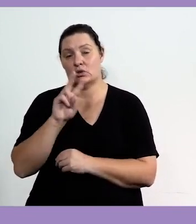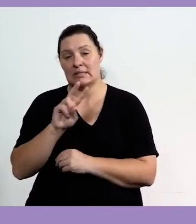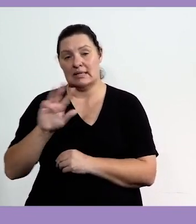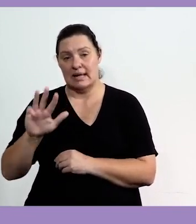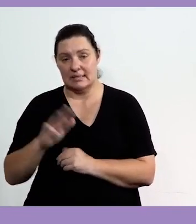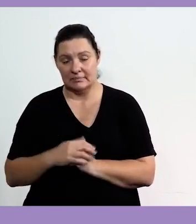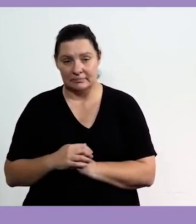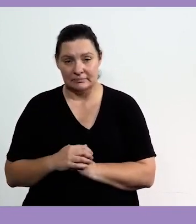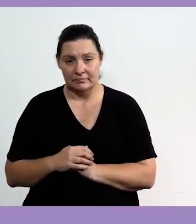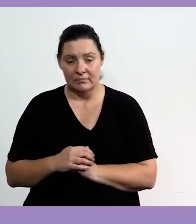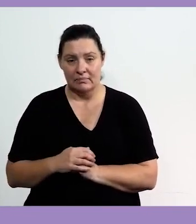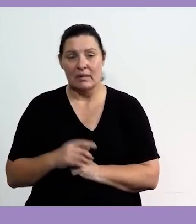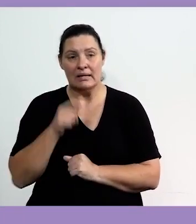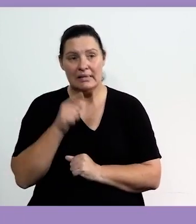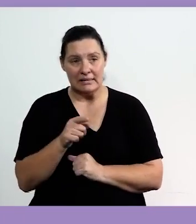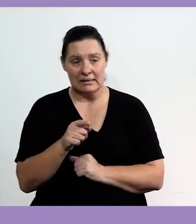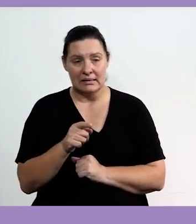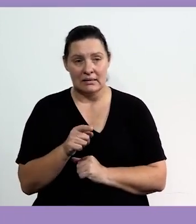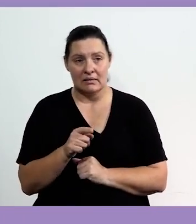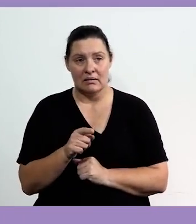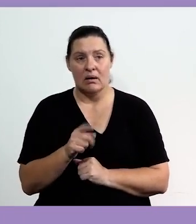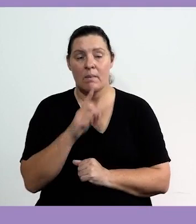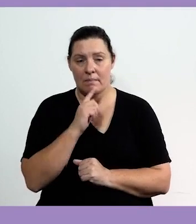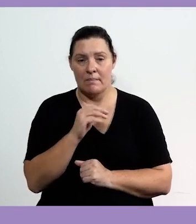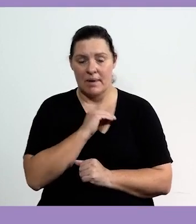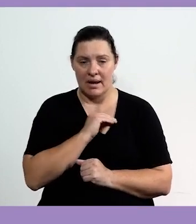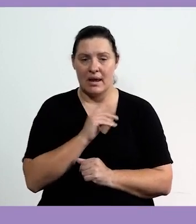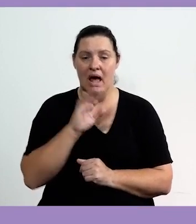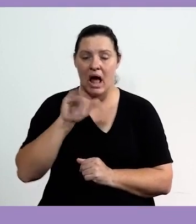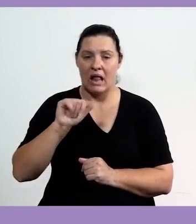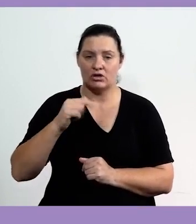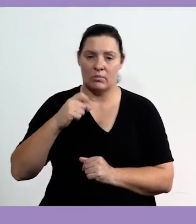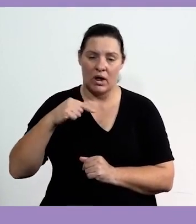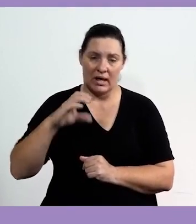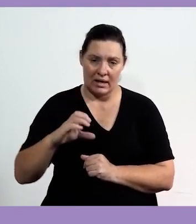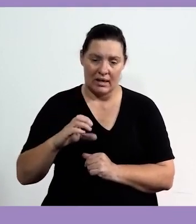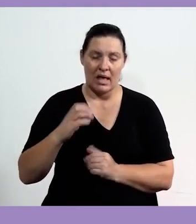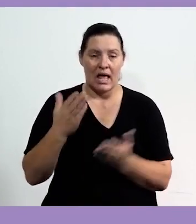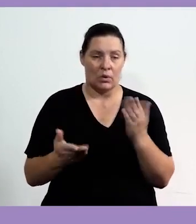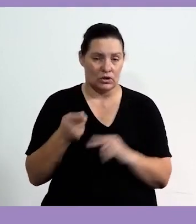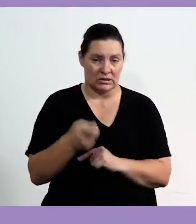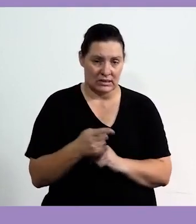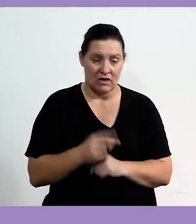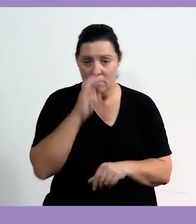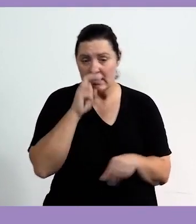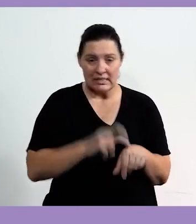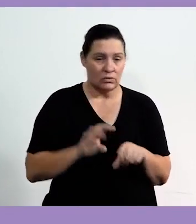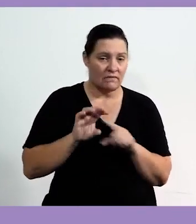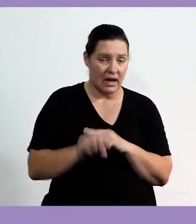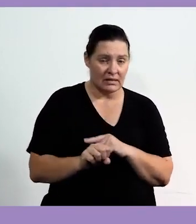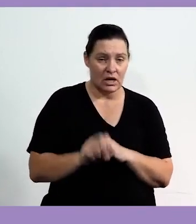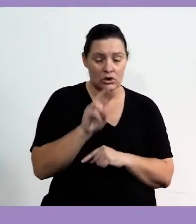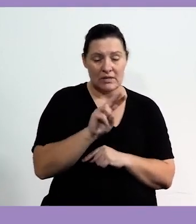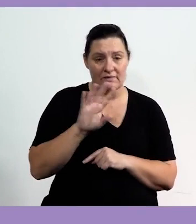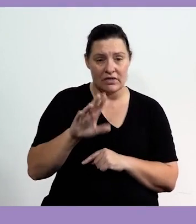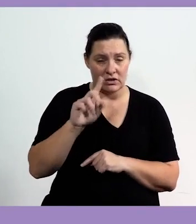add 29. And that is going to be our algebraic equation. And if we need to